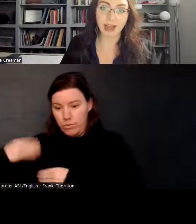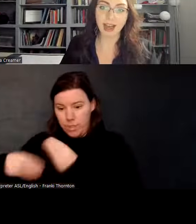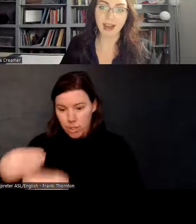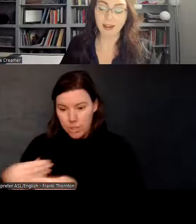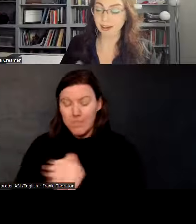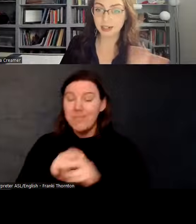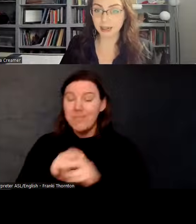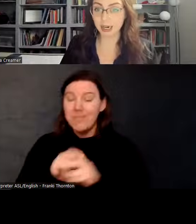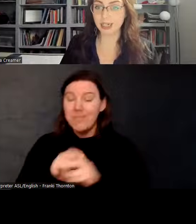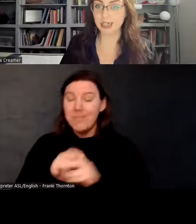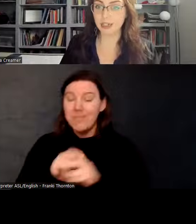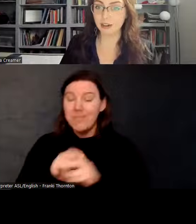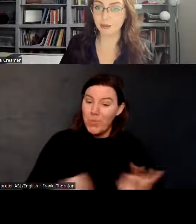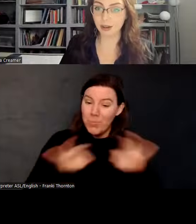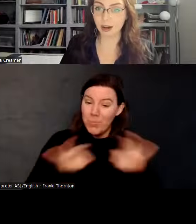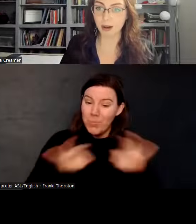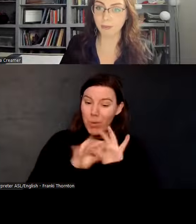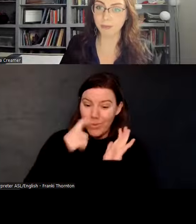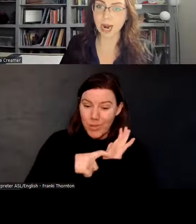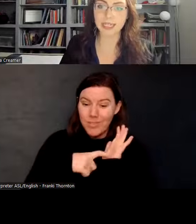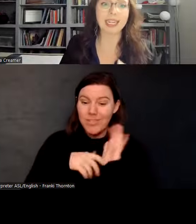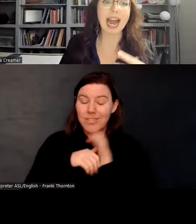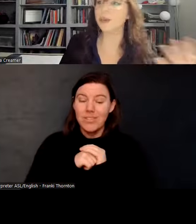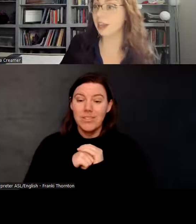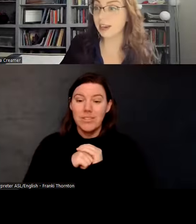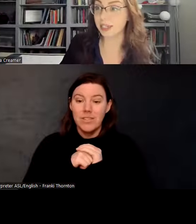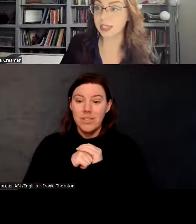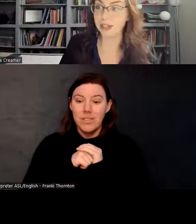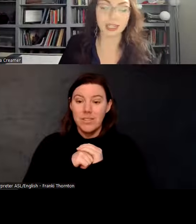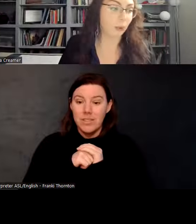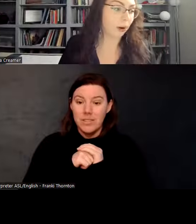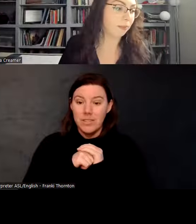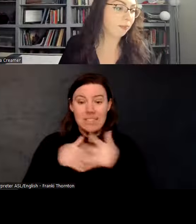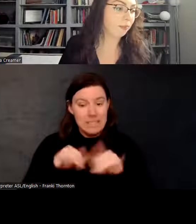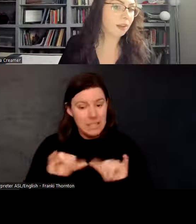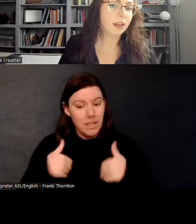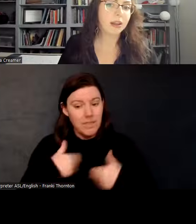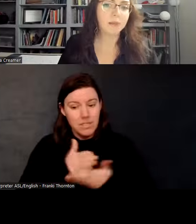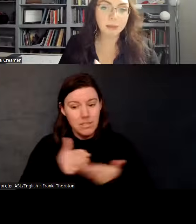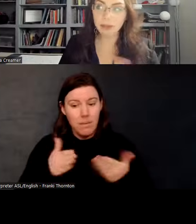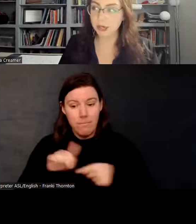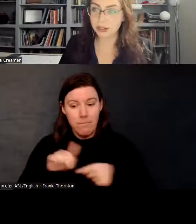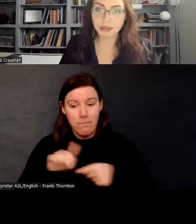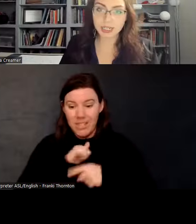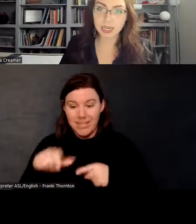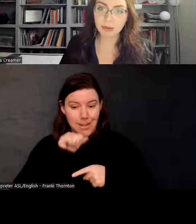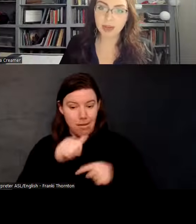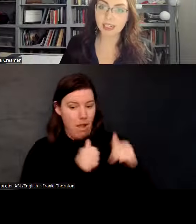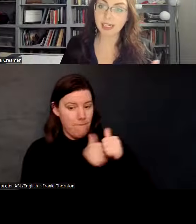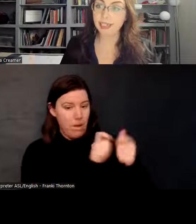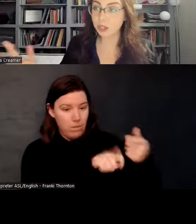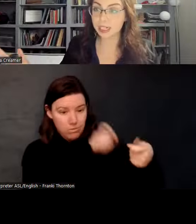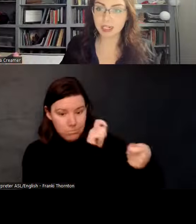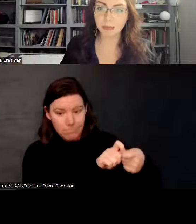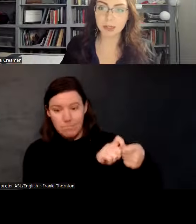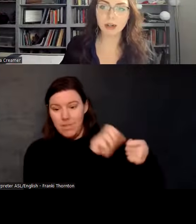acknowledge the lingering presence of practices outside of the Assyrian norm. Mud brick burials, for example,